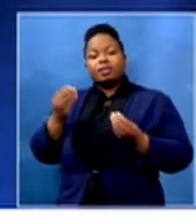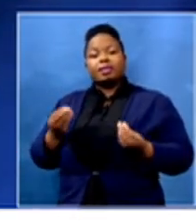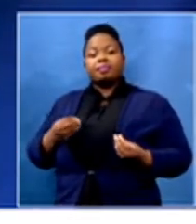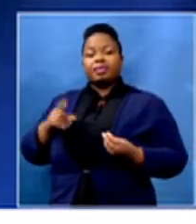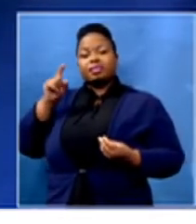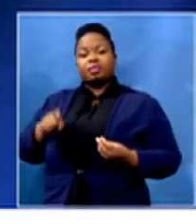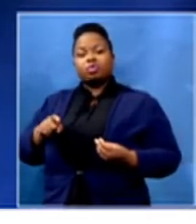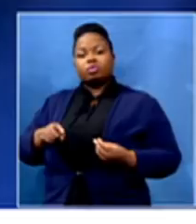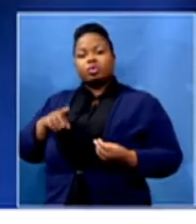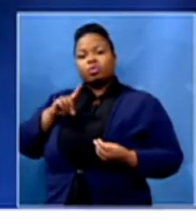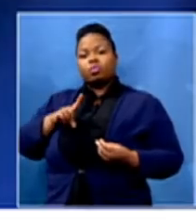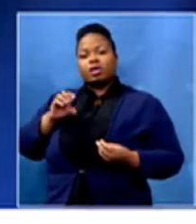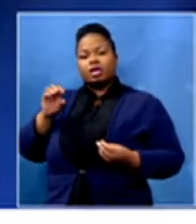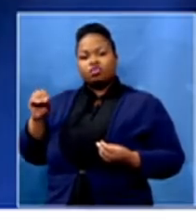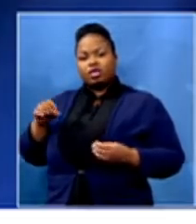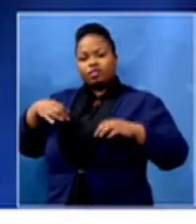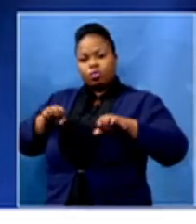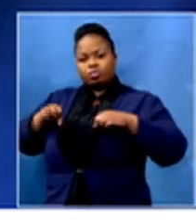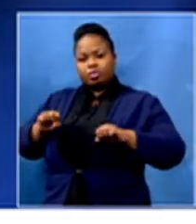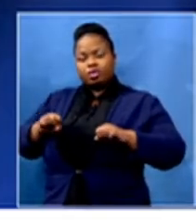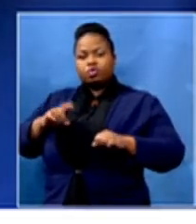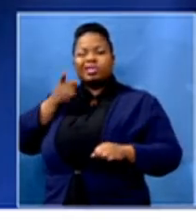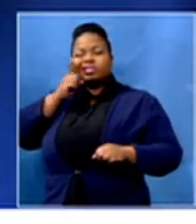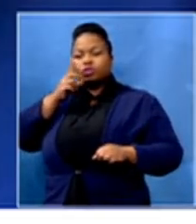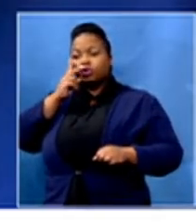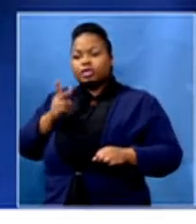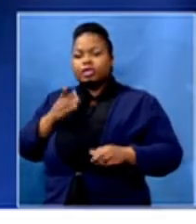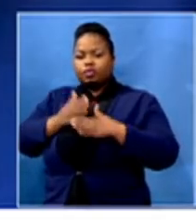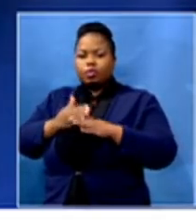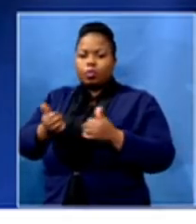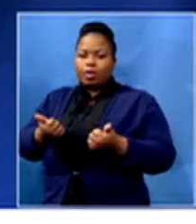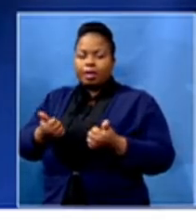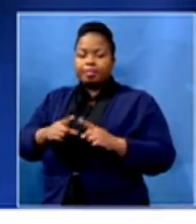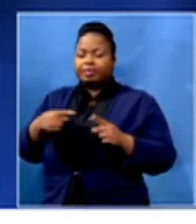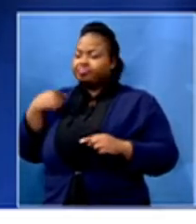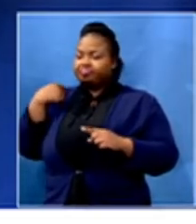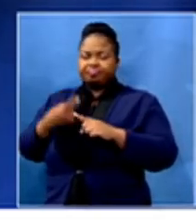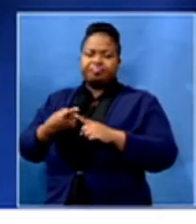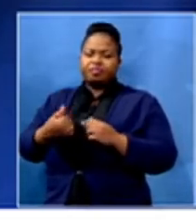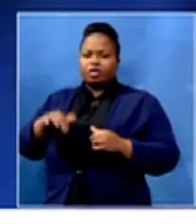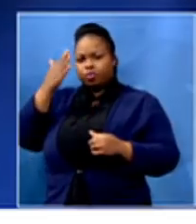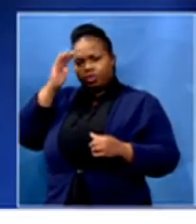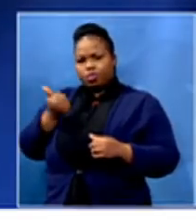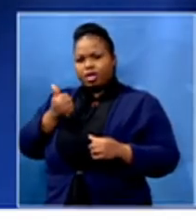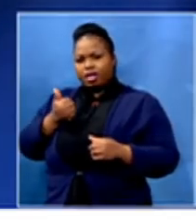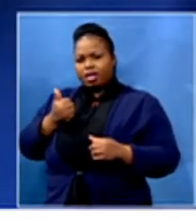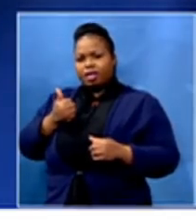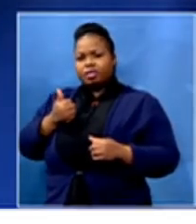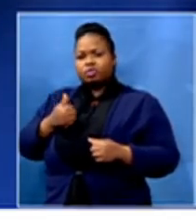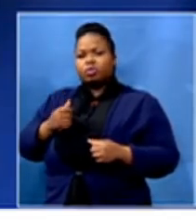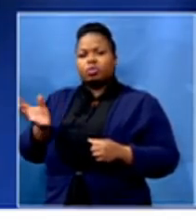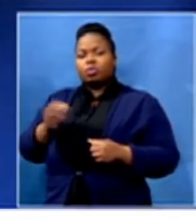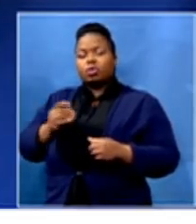to be 100 of these so that they could be piloted. And so as far as we would be concerned, we had understood that all the